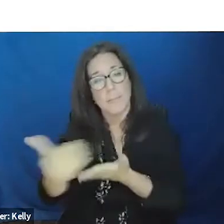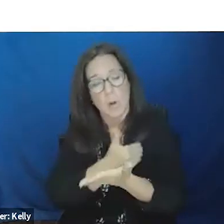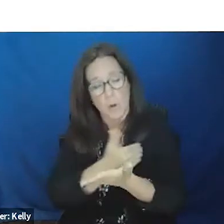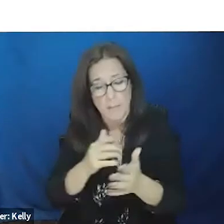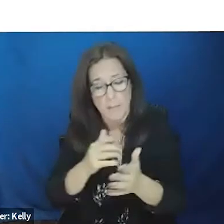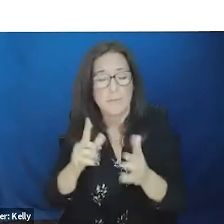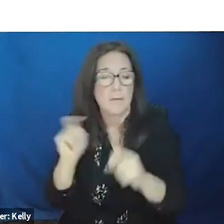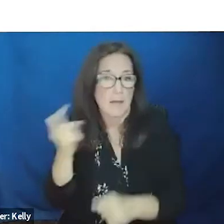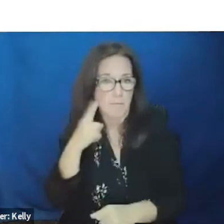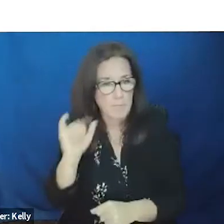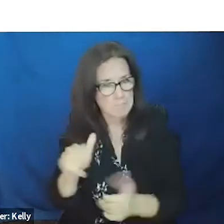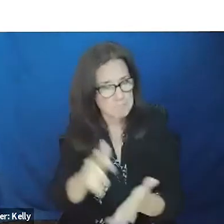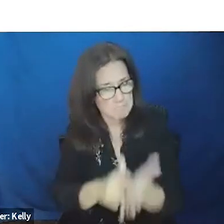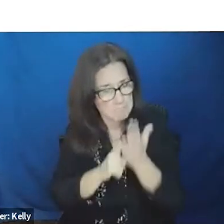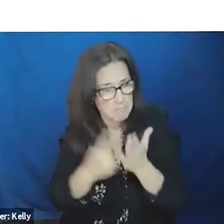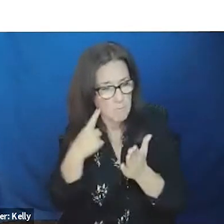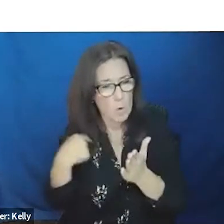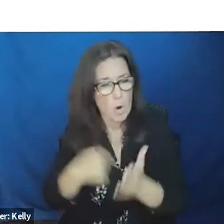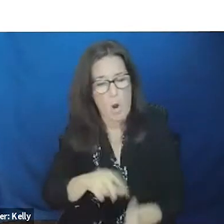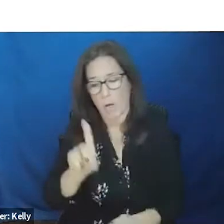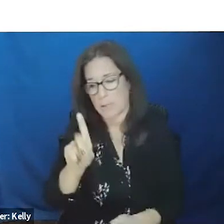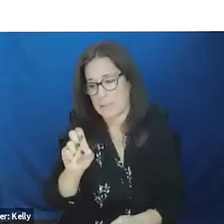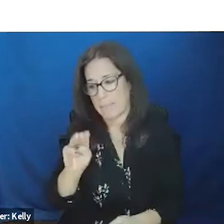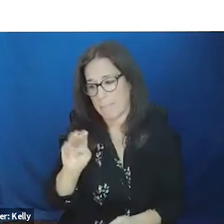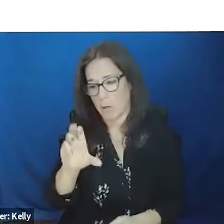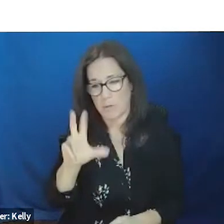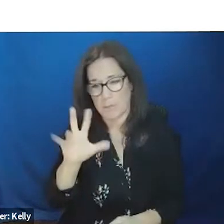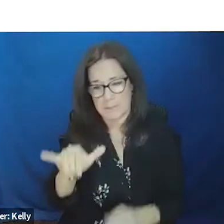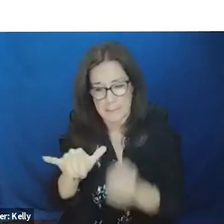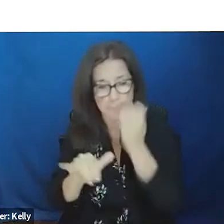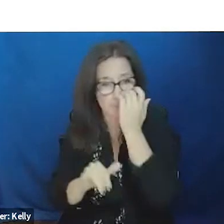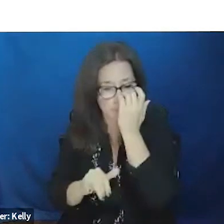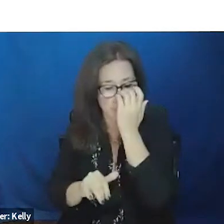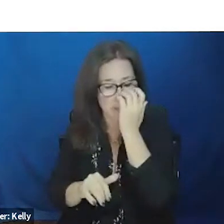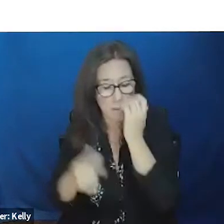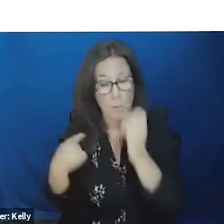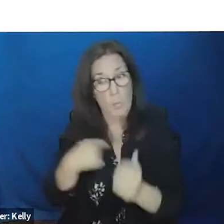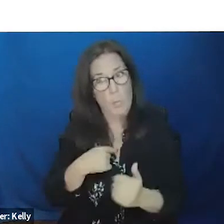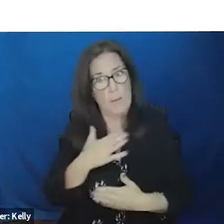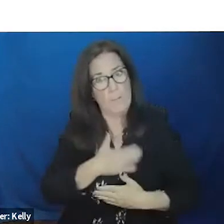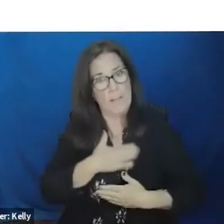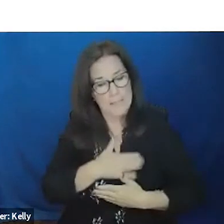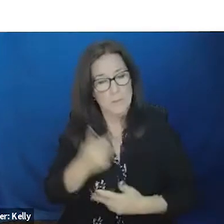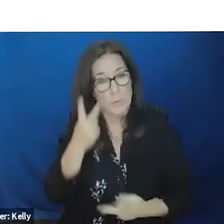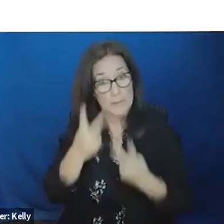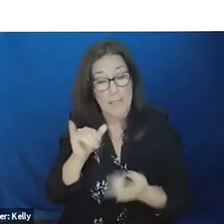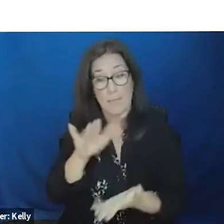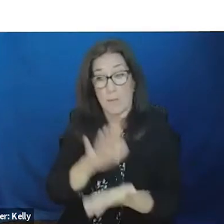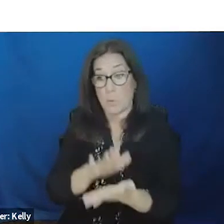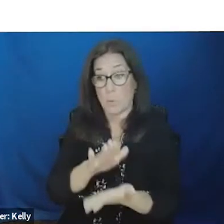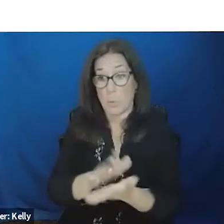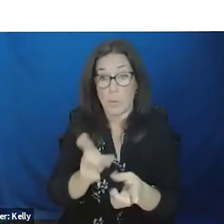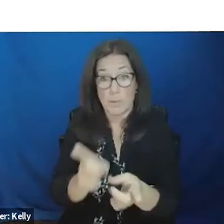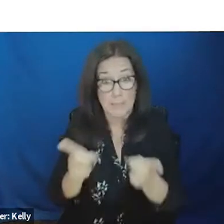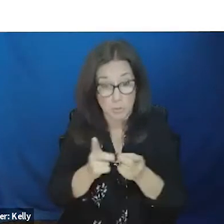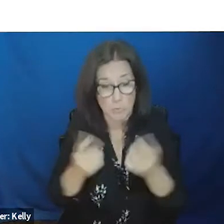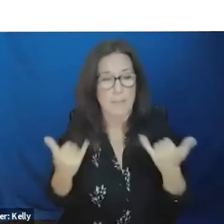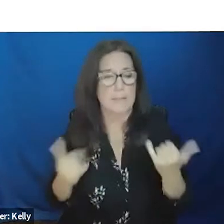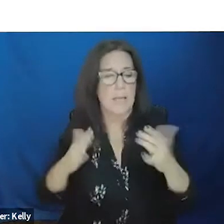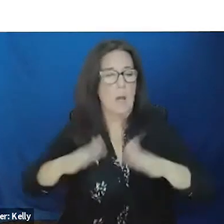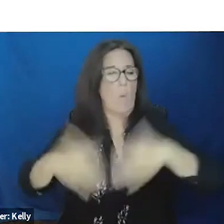our democracy. The League is pleased to see that the school district is now discussing the project in open